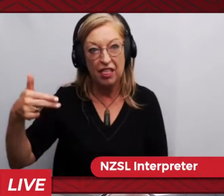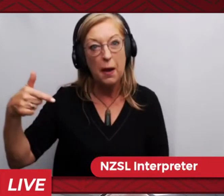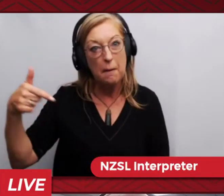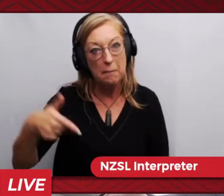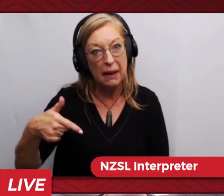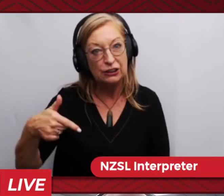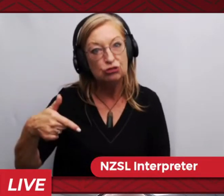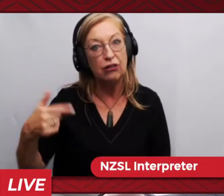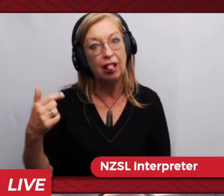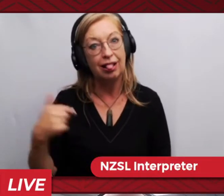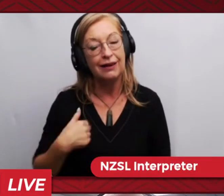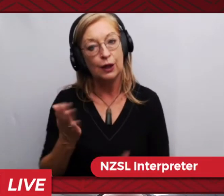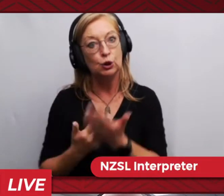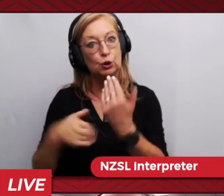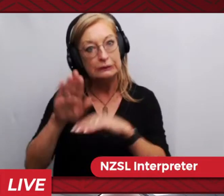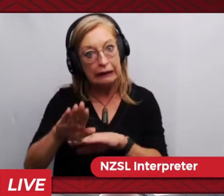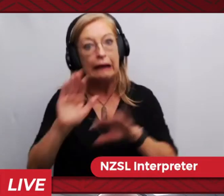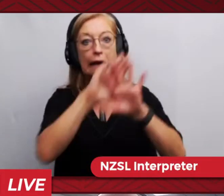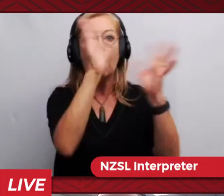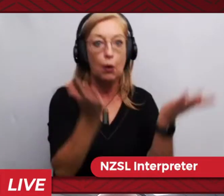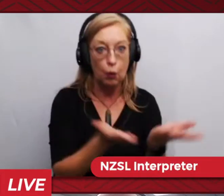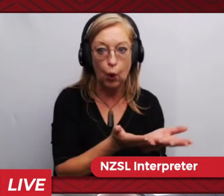Zealand and in the rest of the world.